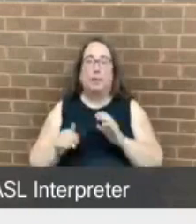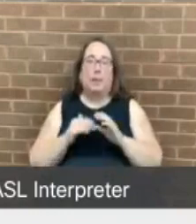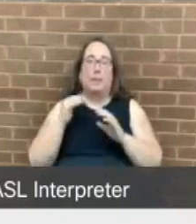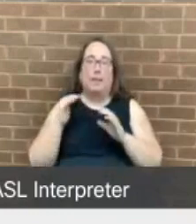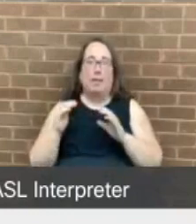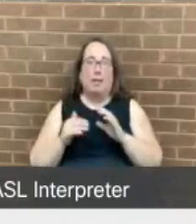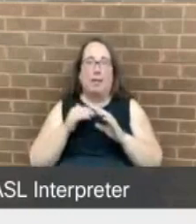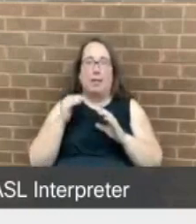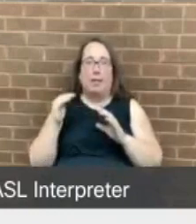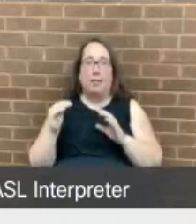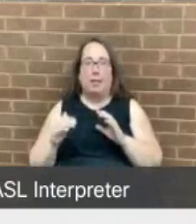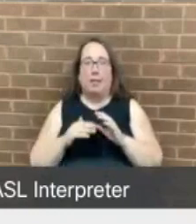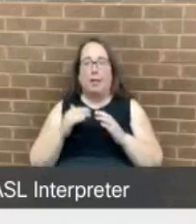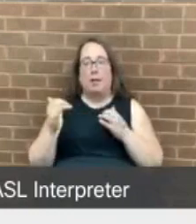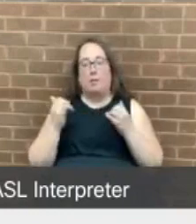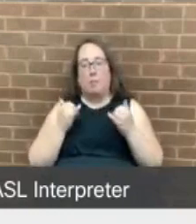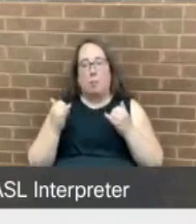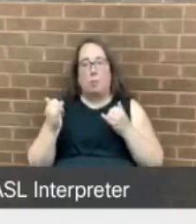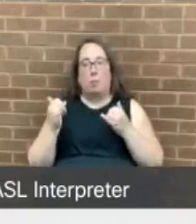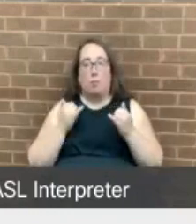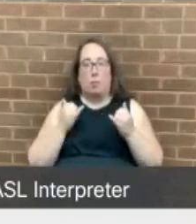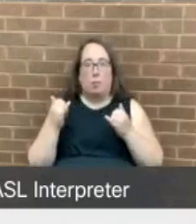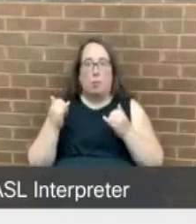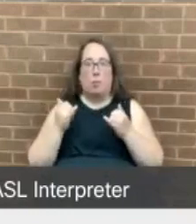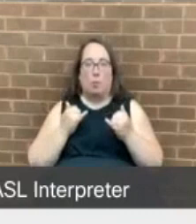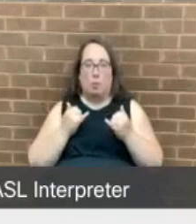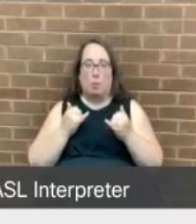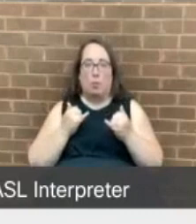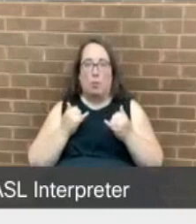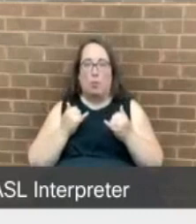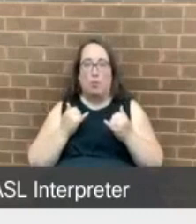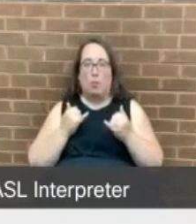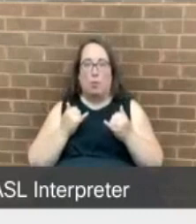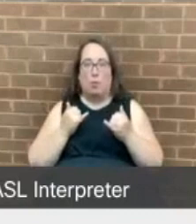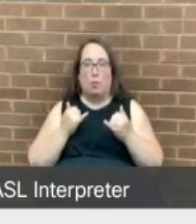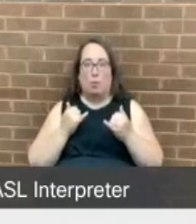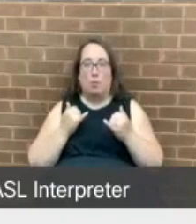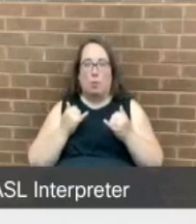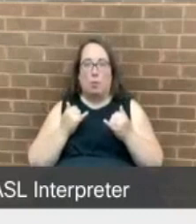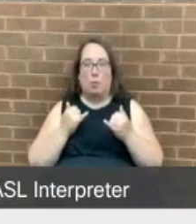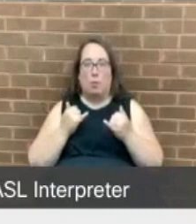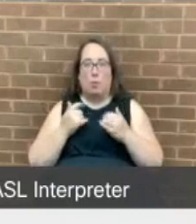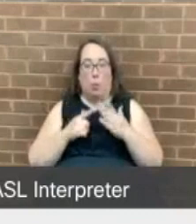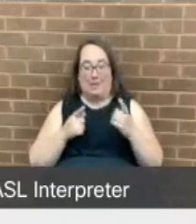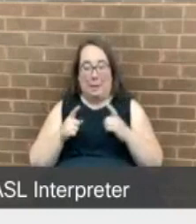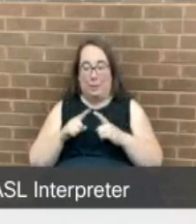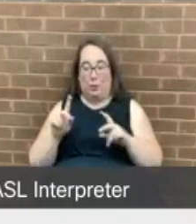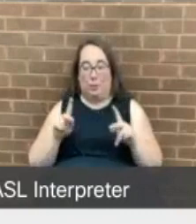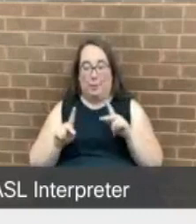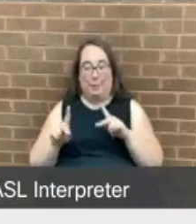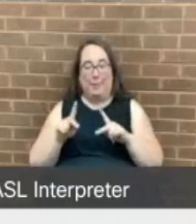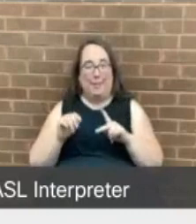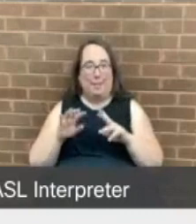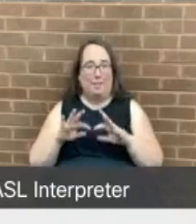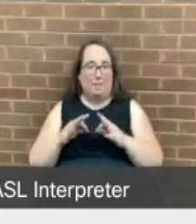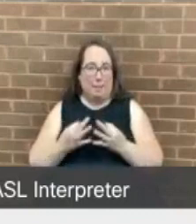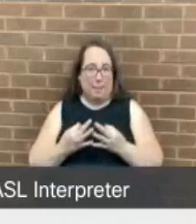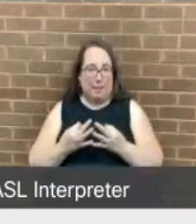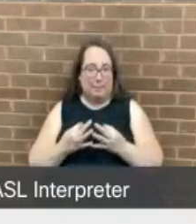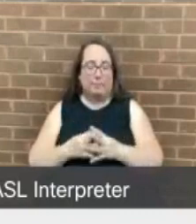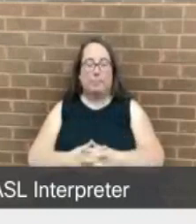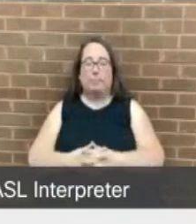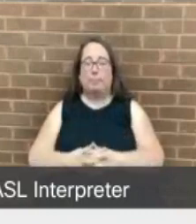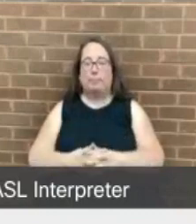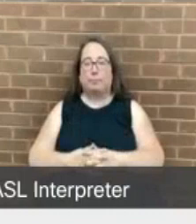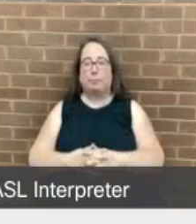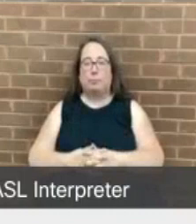and phone calls about, you know, what's happened to people and their families.